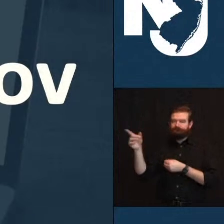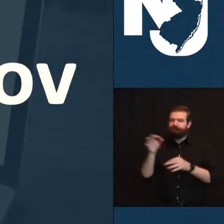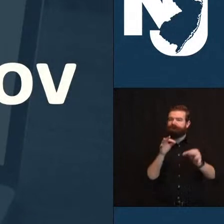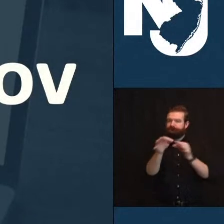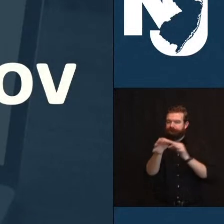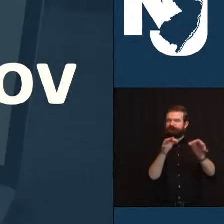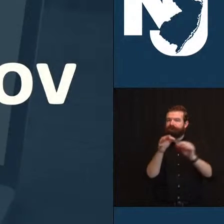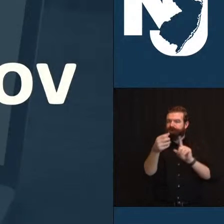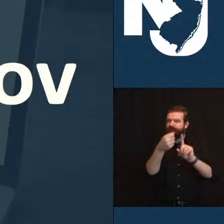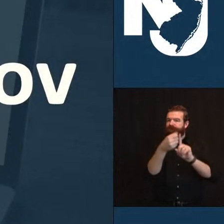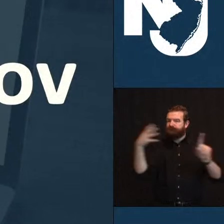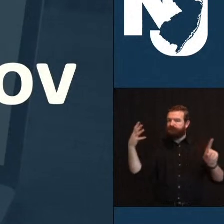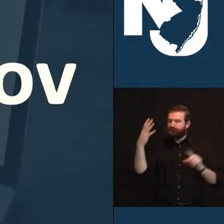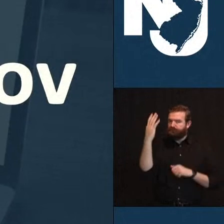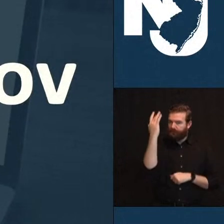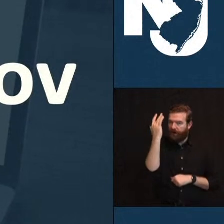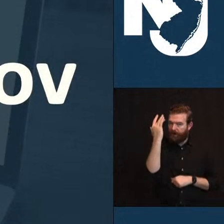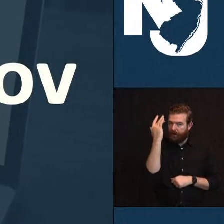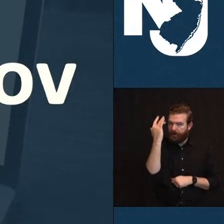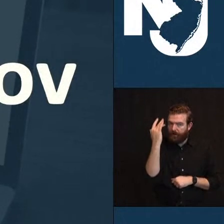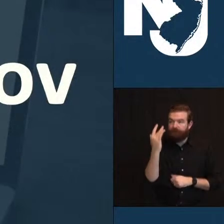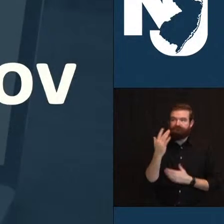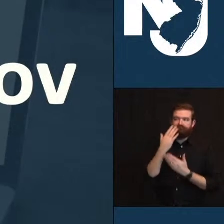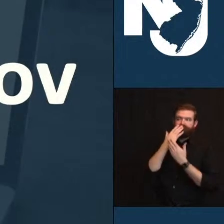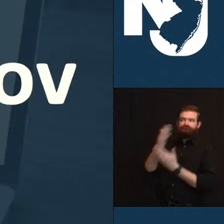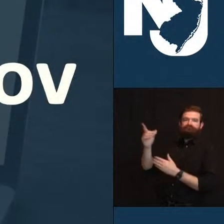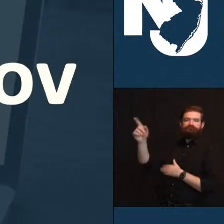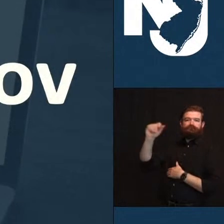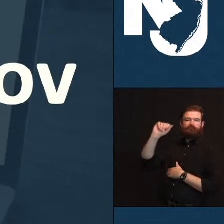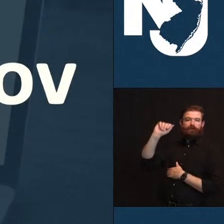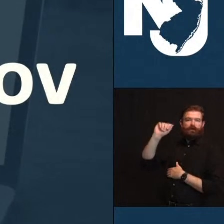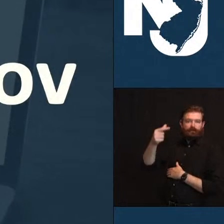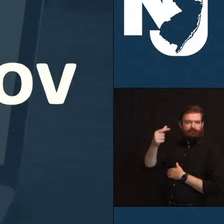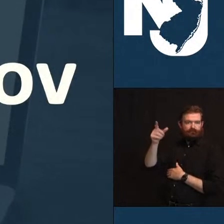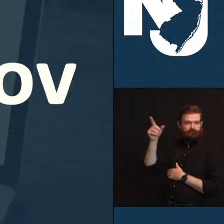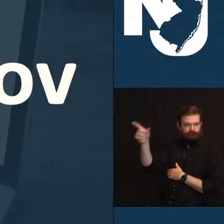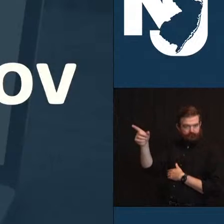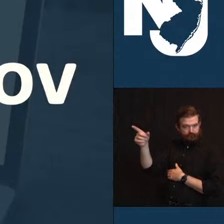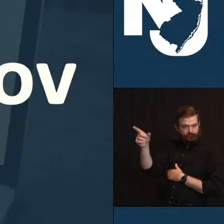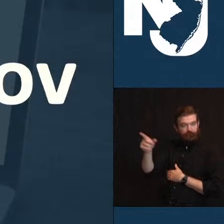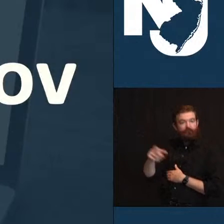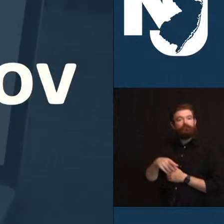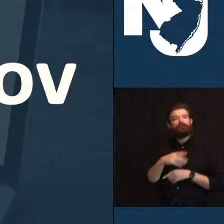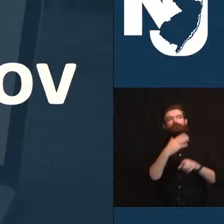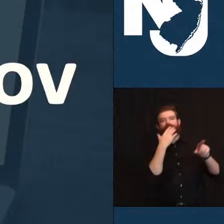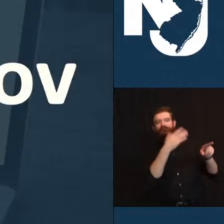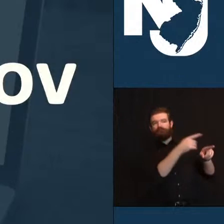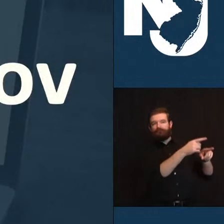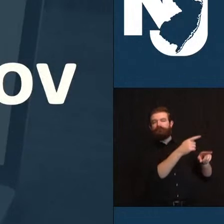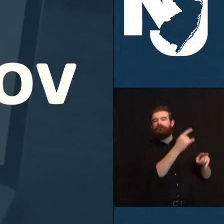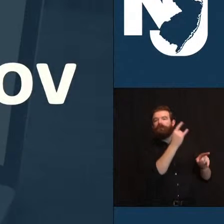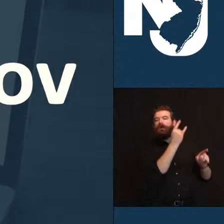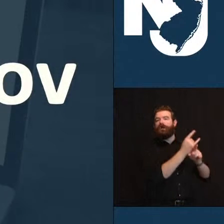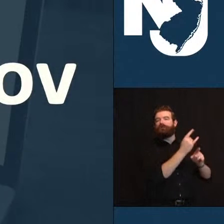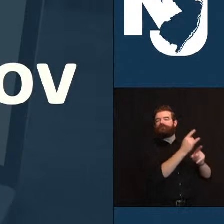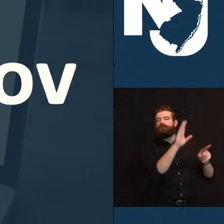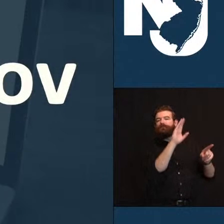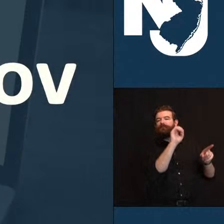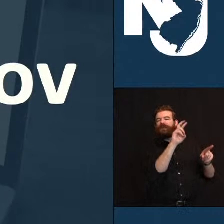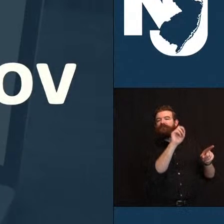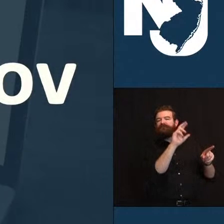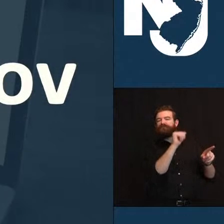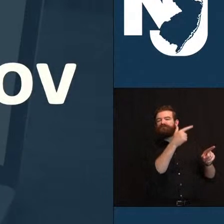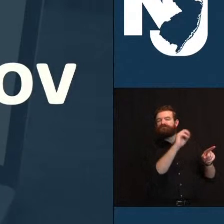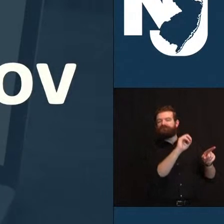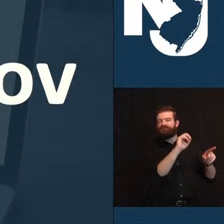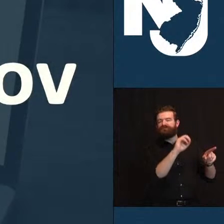Beverage Control Director James Graziano for their work. Let these charges send a perfectly clear signal to any